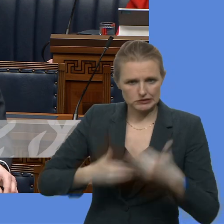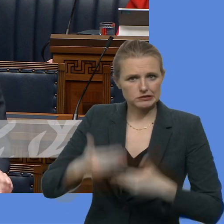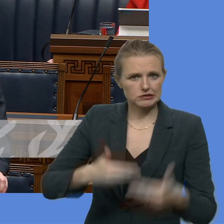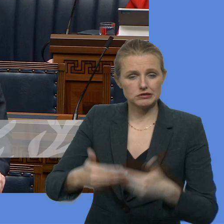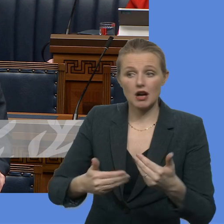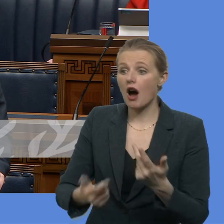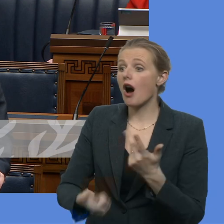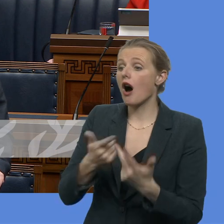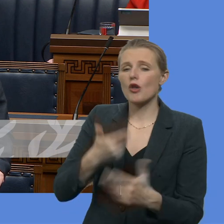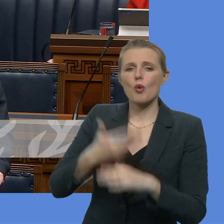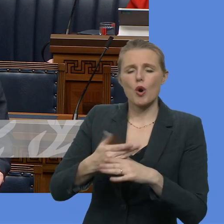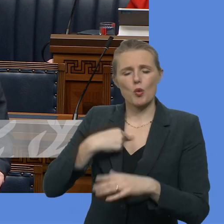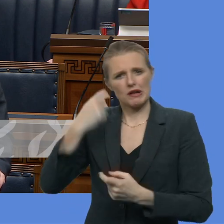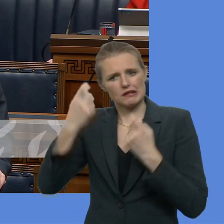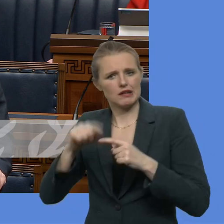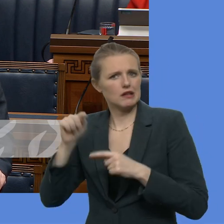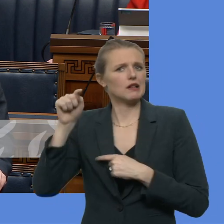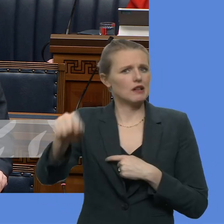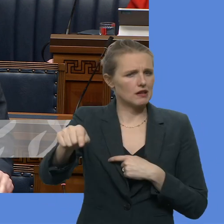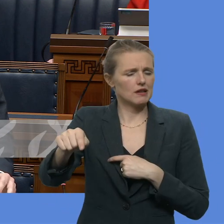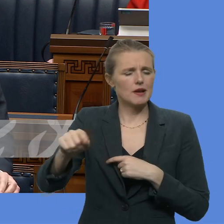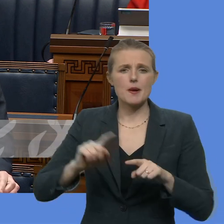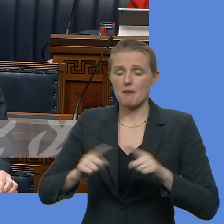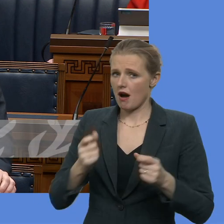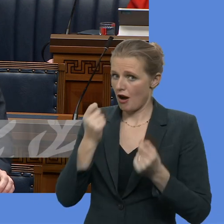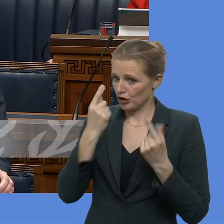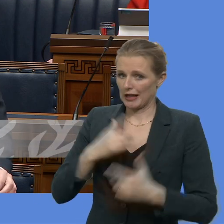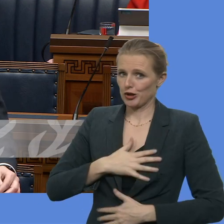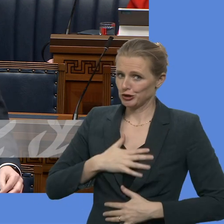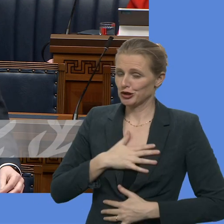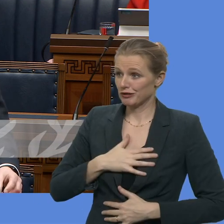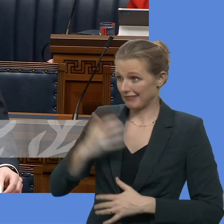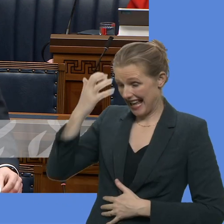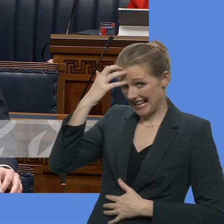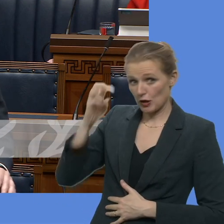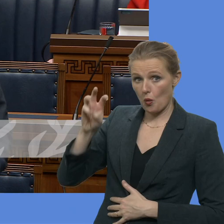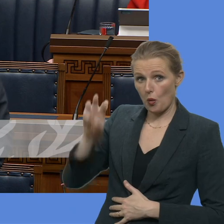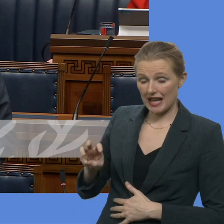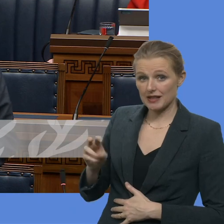consideration in time. However, I do understand the concerns that he has in both England and Wales, where they have moved to